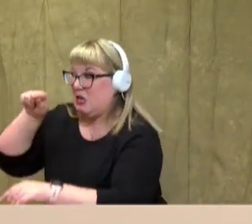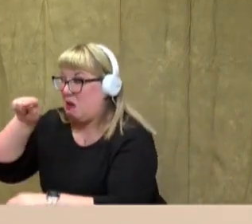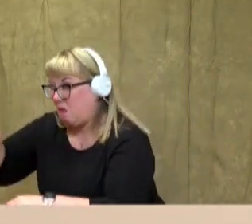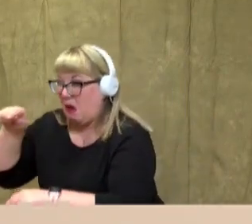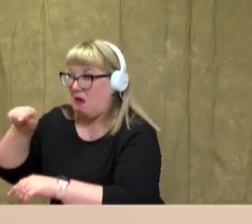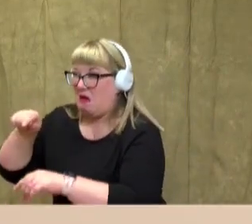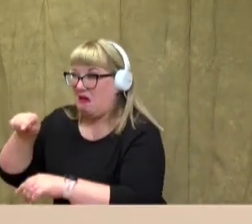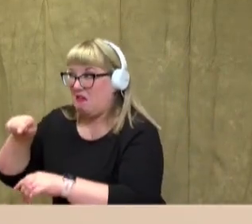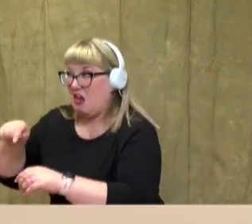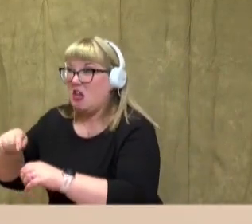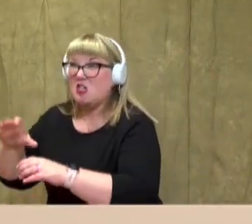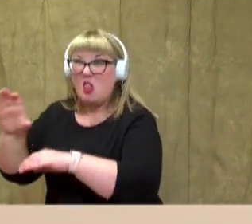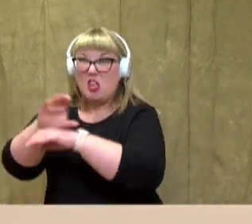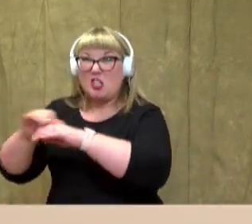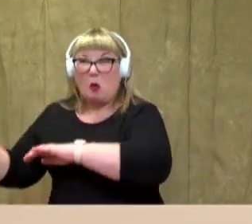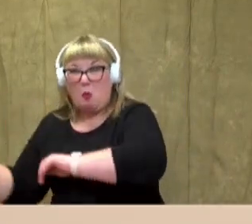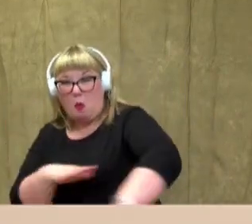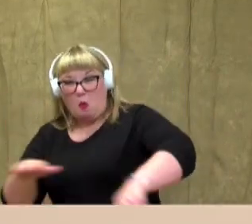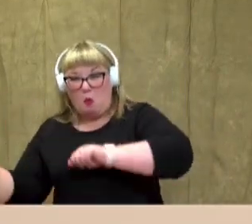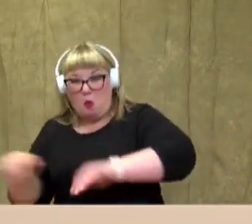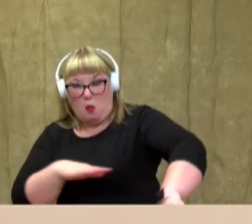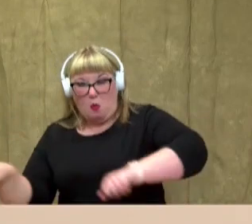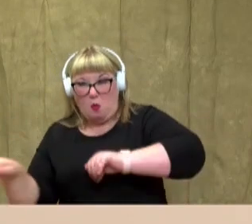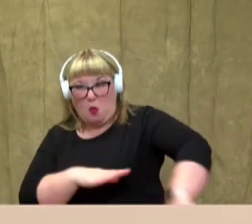going faster and faster.